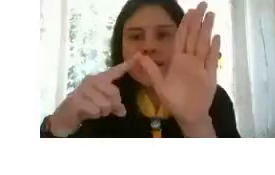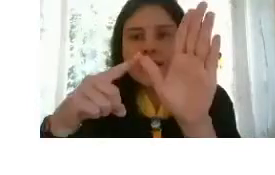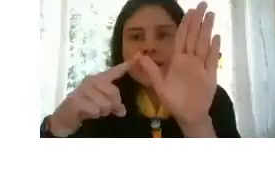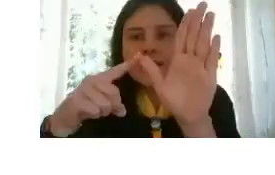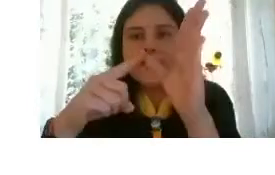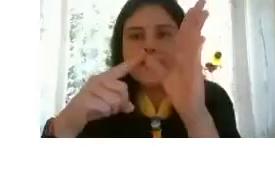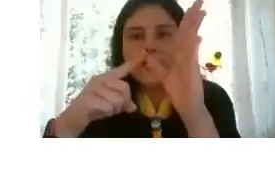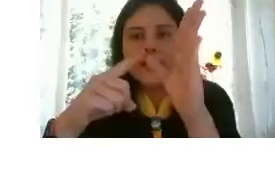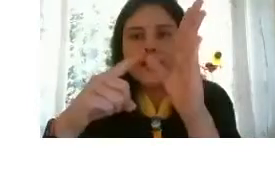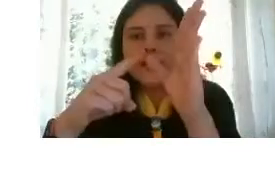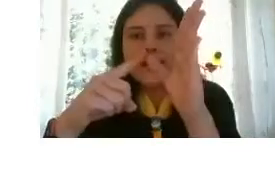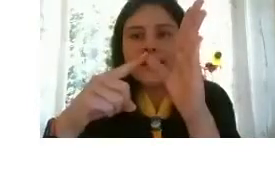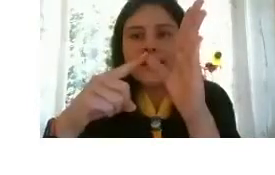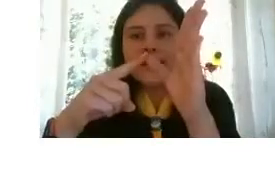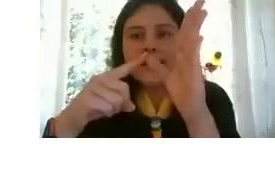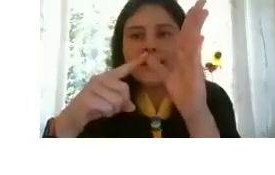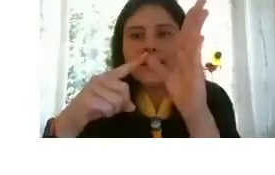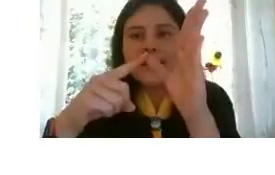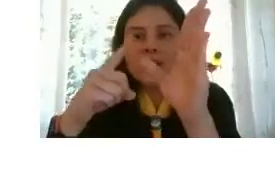This is the first one, A.